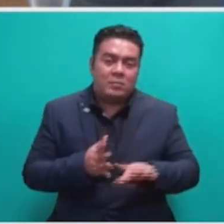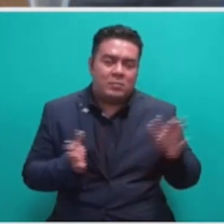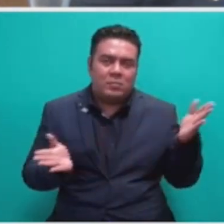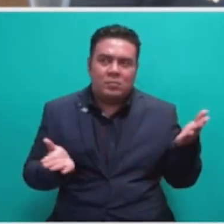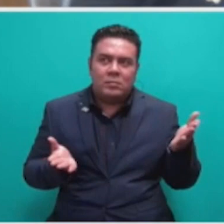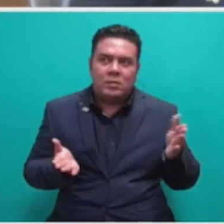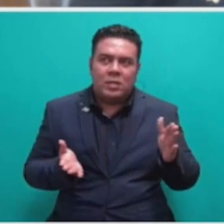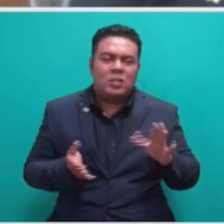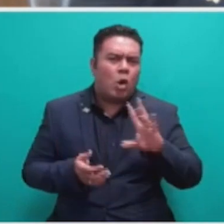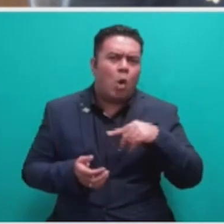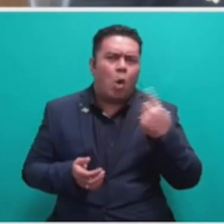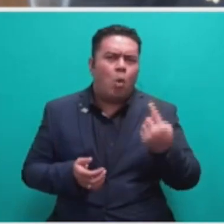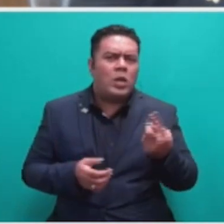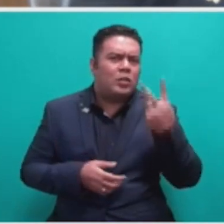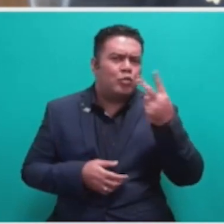restaurants is only